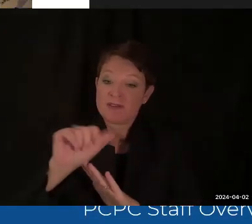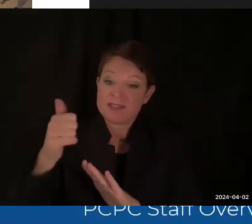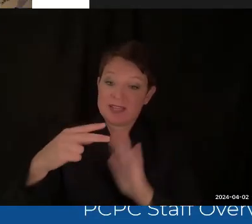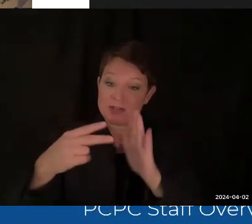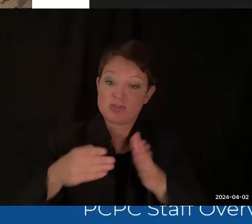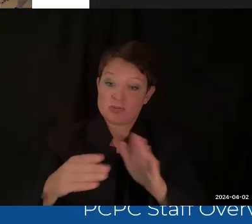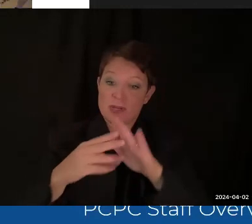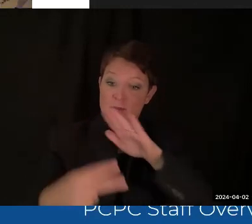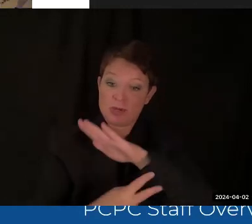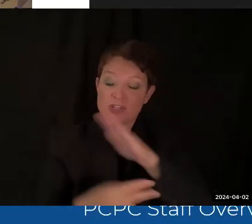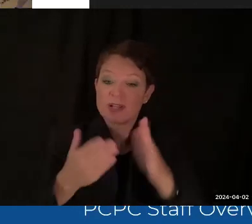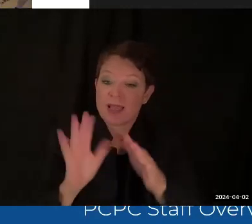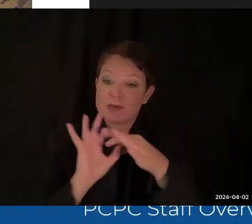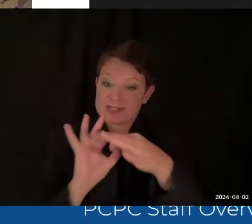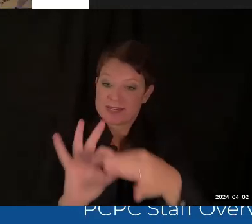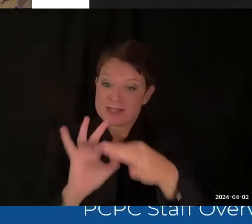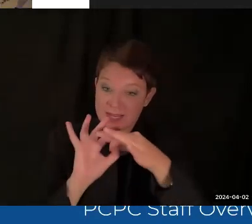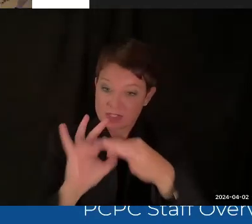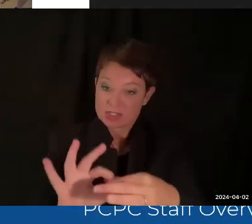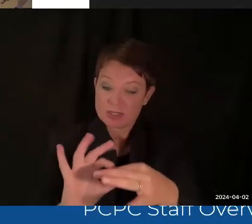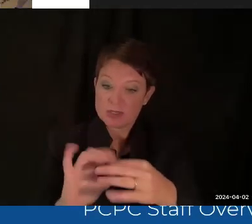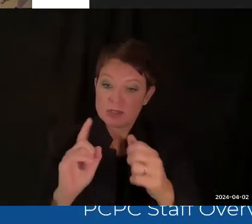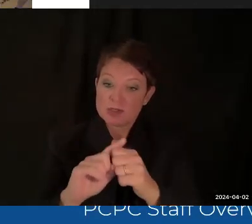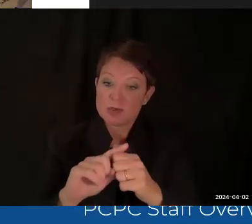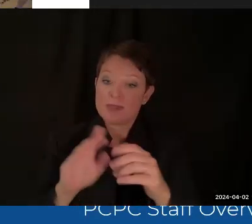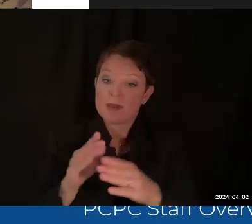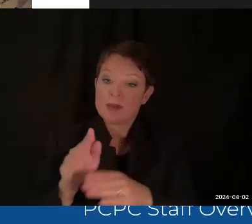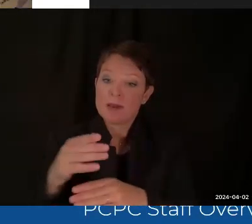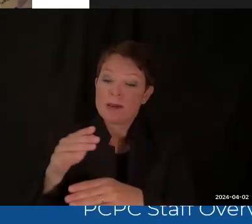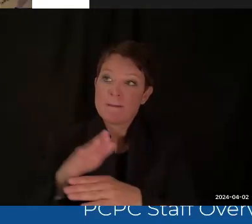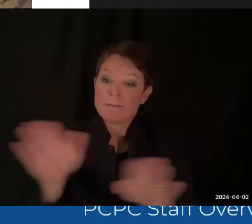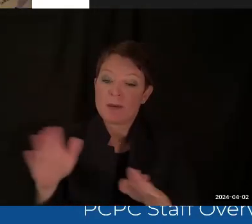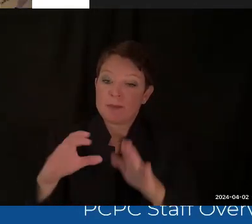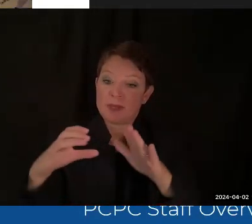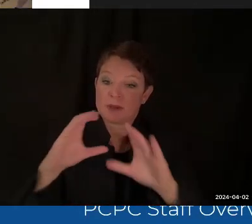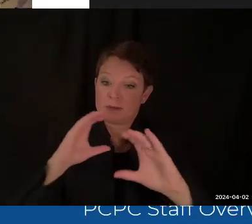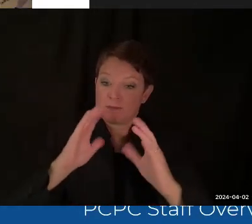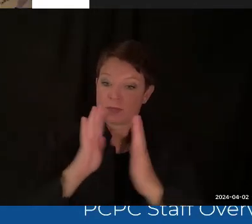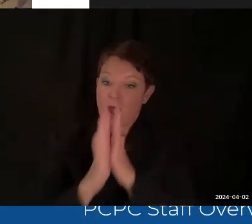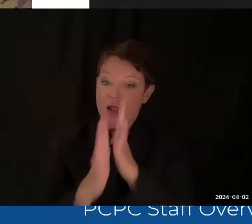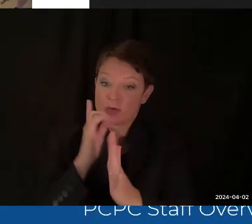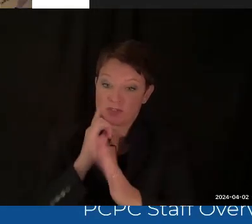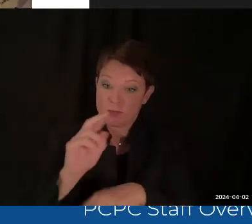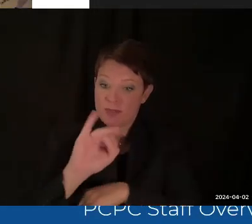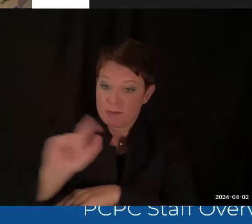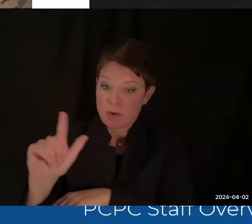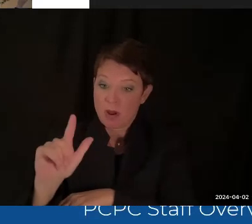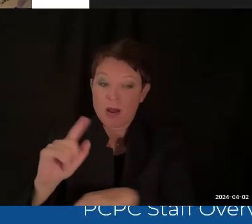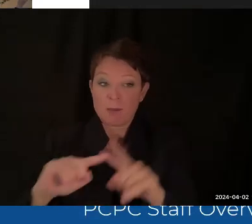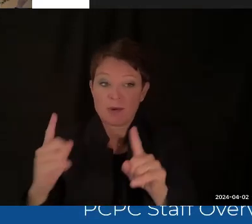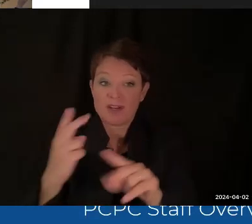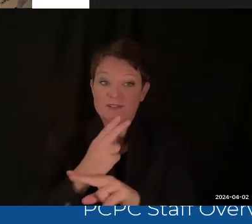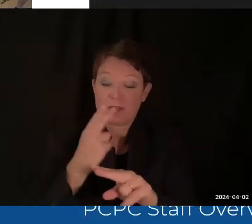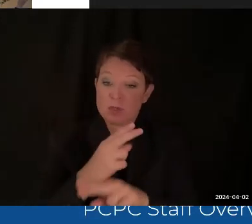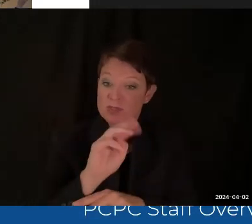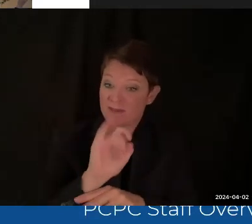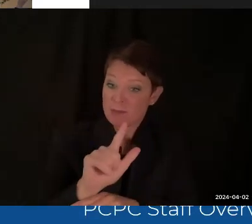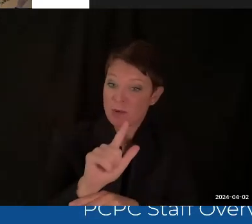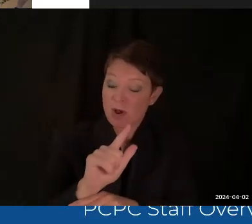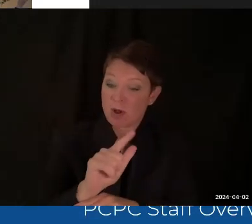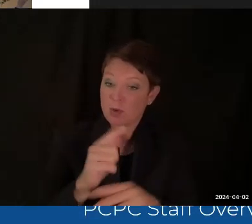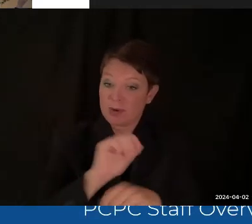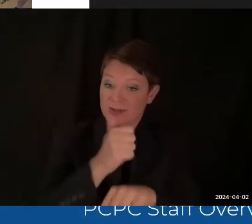Bridge allows connection to the existing public concourse of the mall. However, if the uses or layout of the mall should